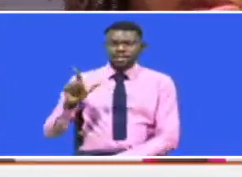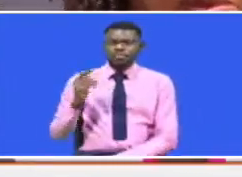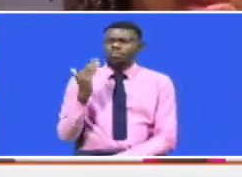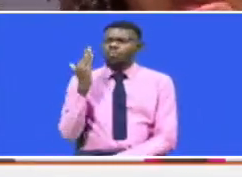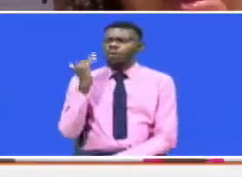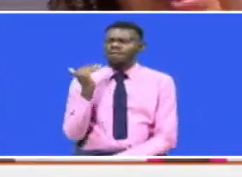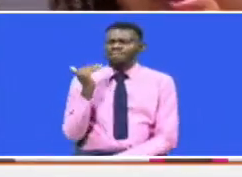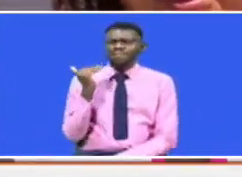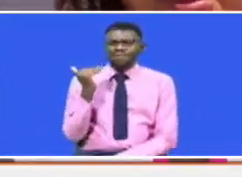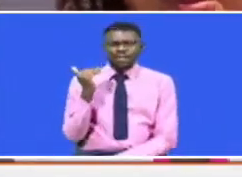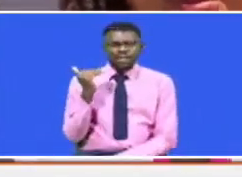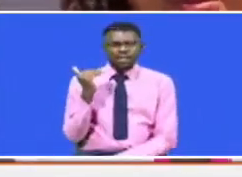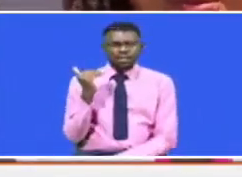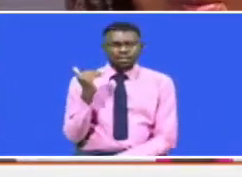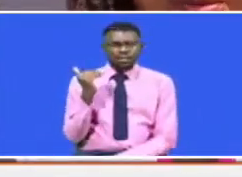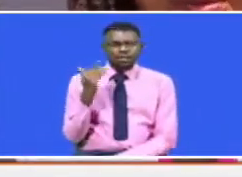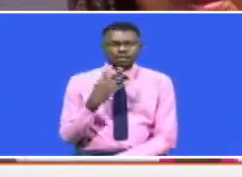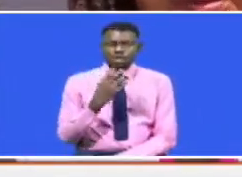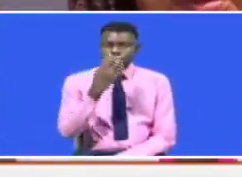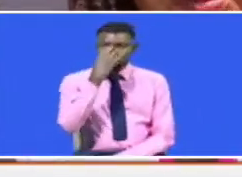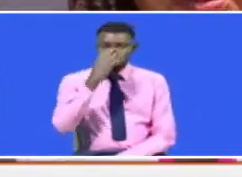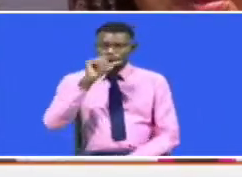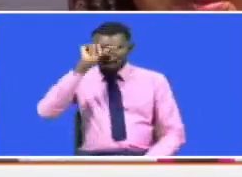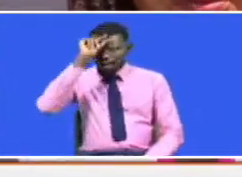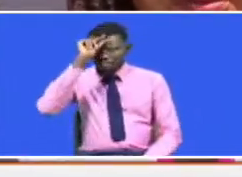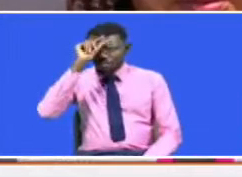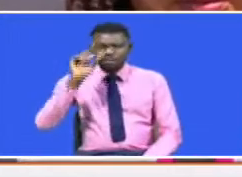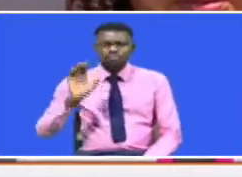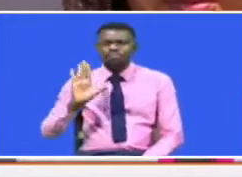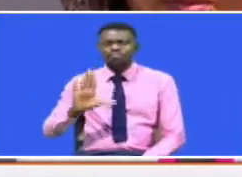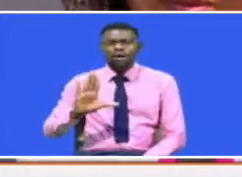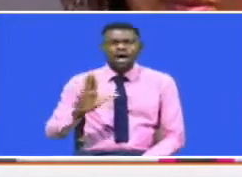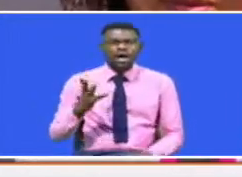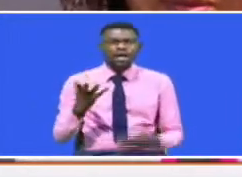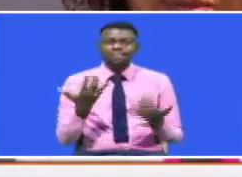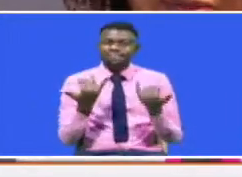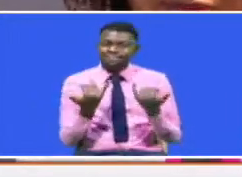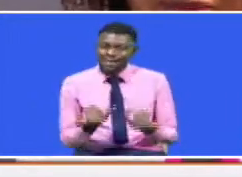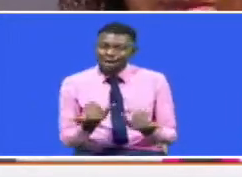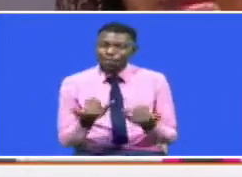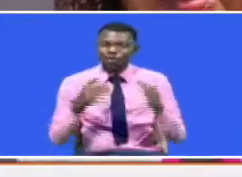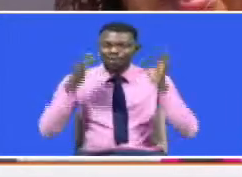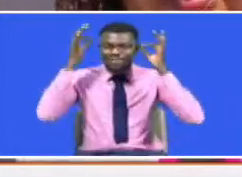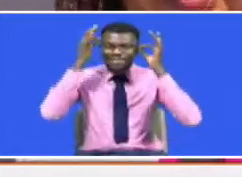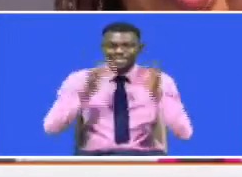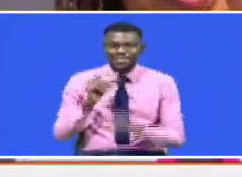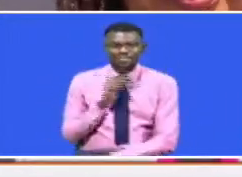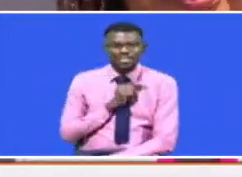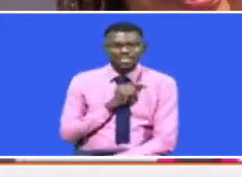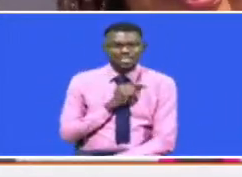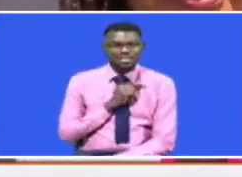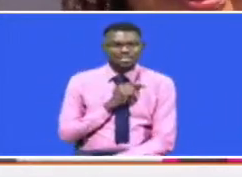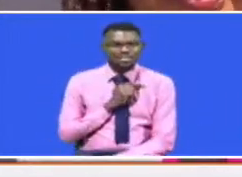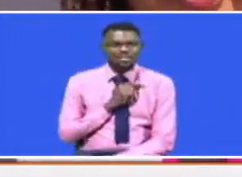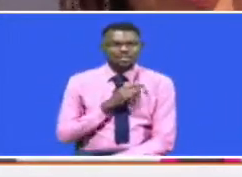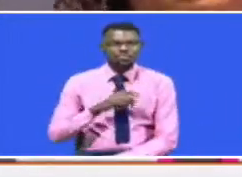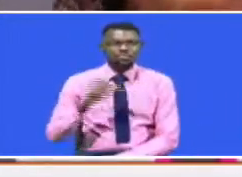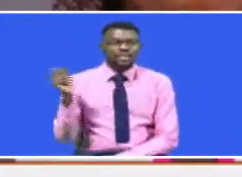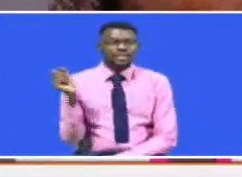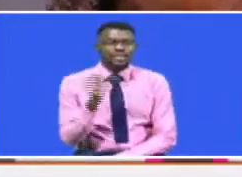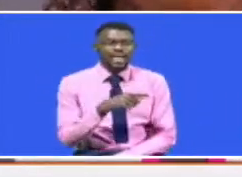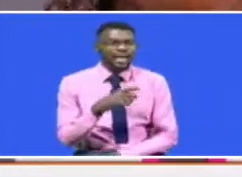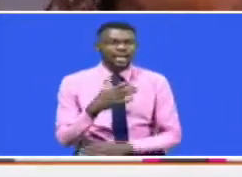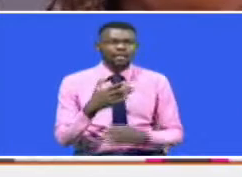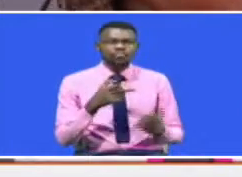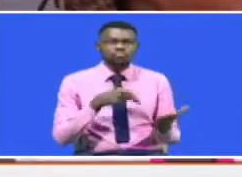because the Ruto administration has made a conscious decision not to pay salaries and other